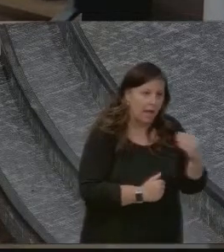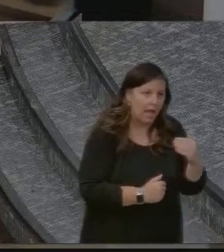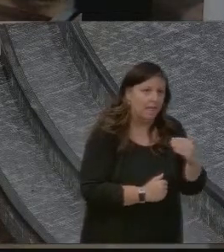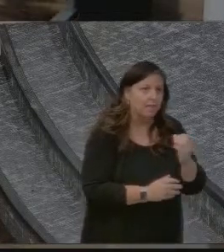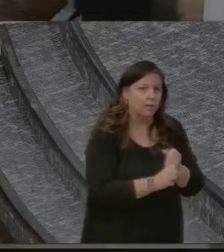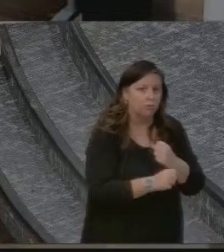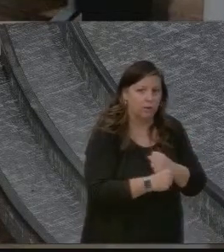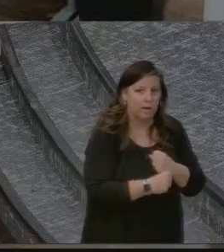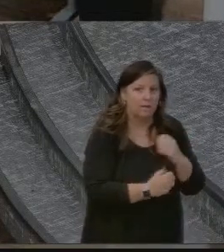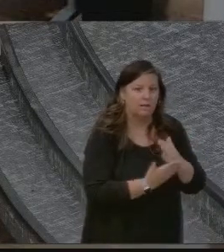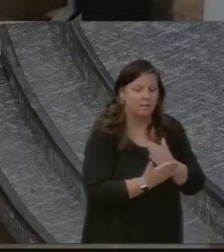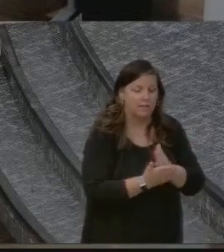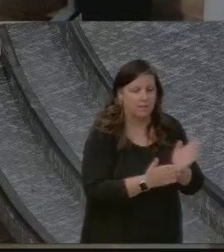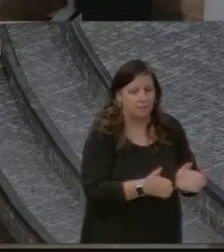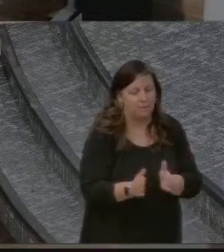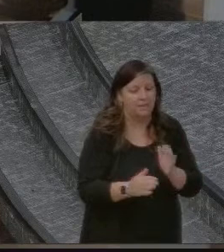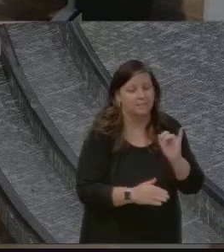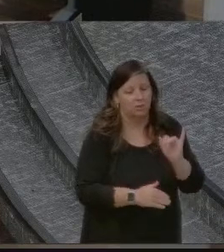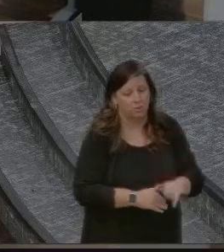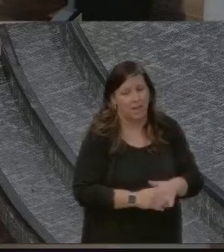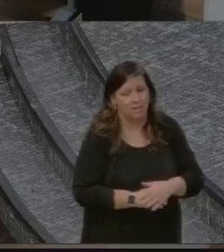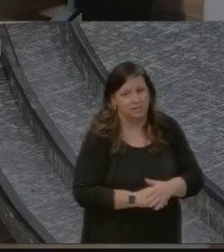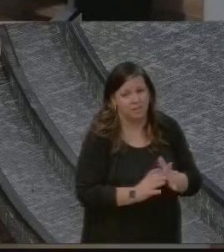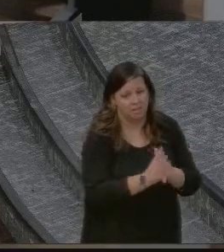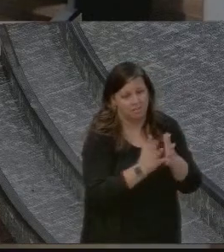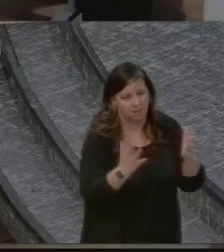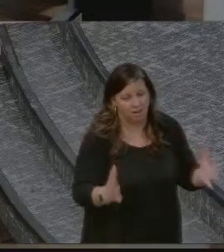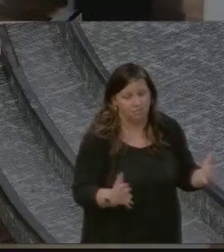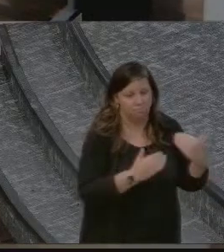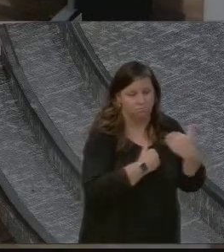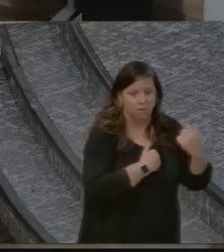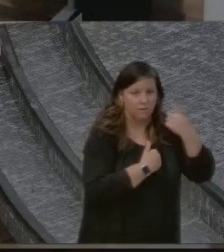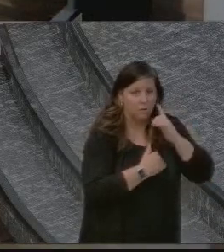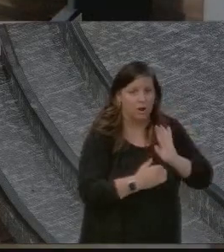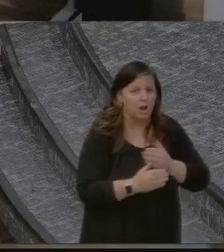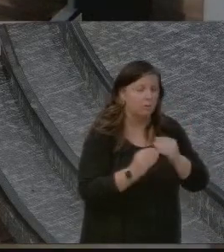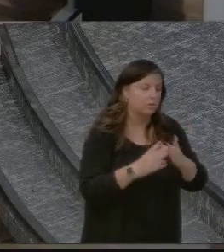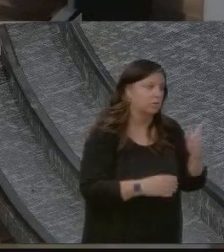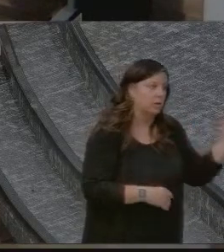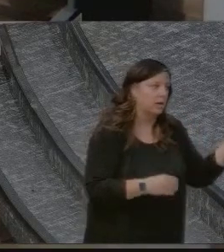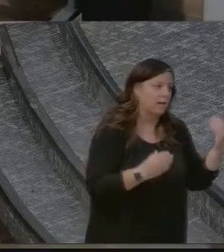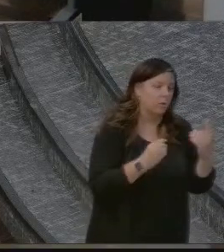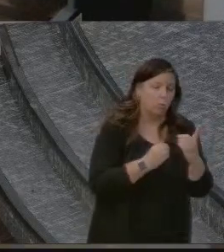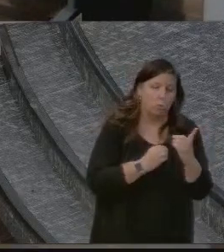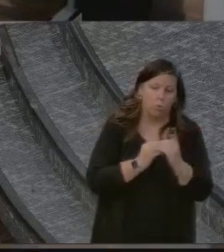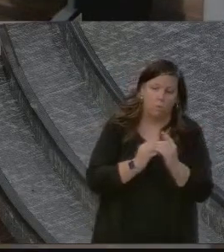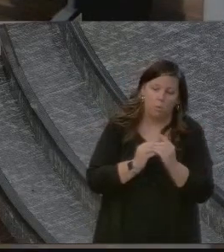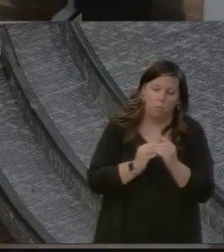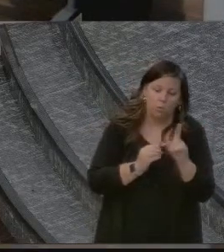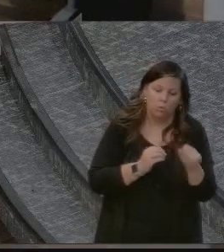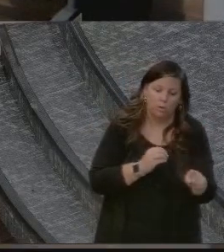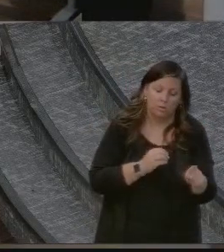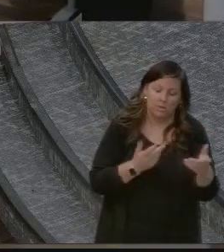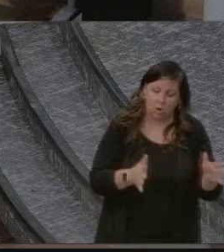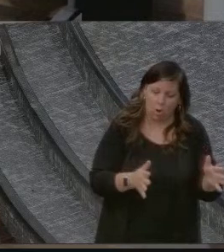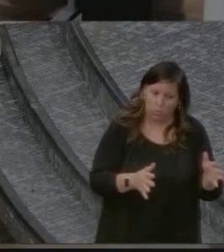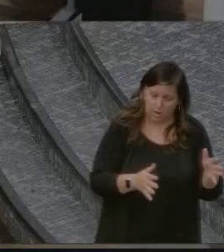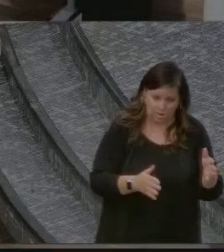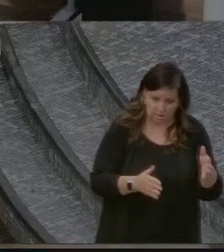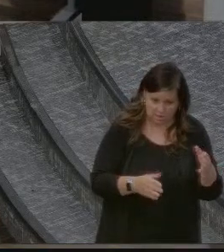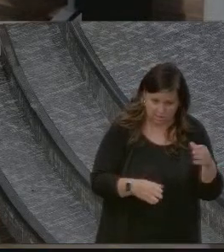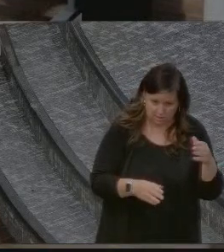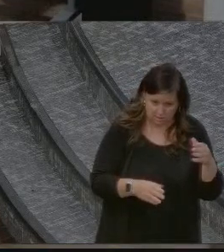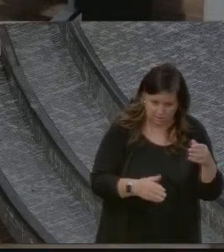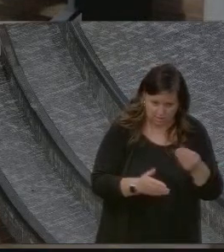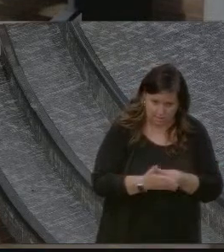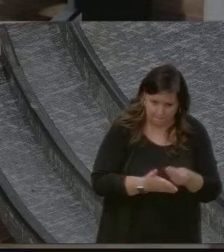it is a big lift for our teachers. Excellent. Thank you. I got one more. So is this already in a shopping cart, or did we